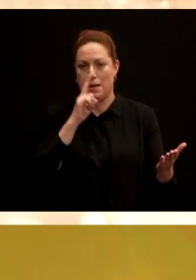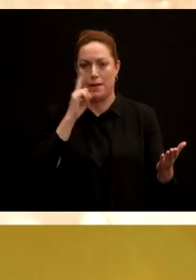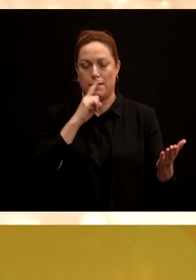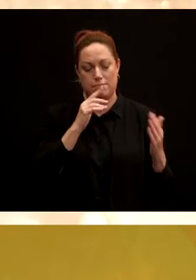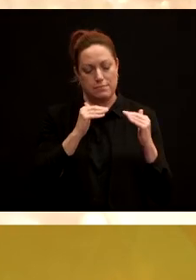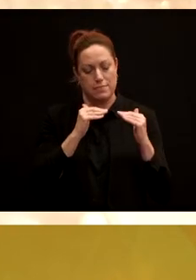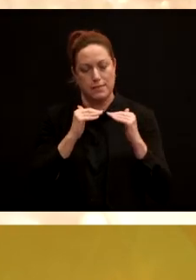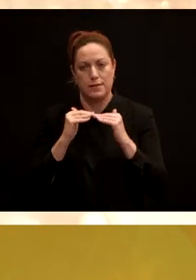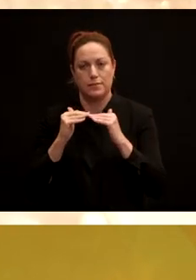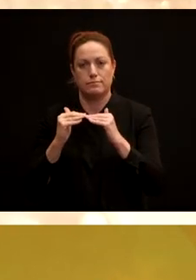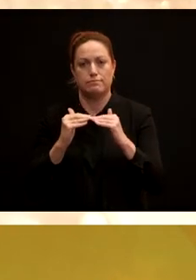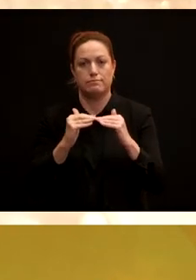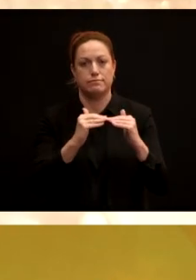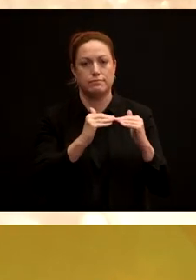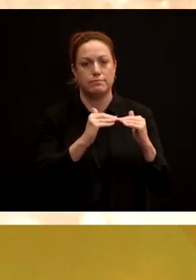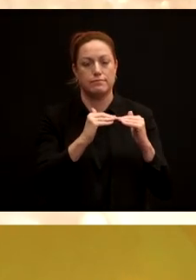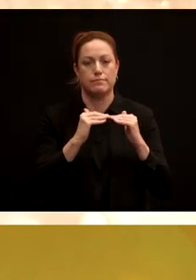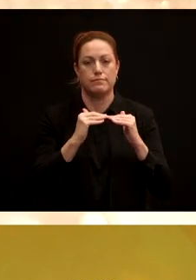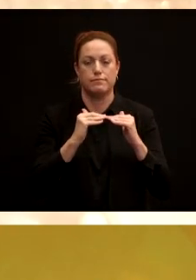equal,